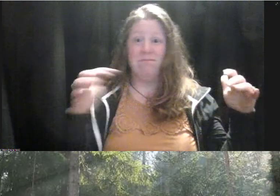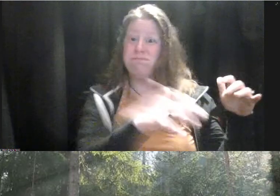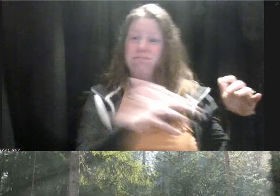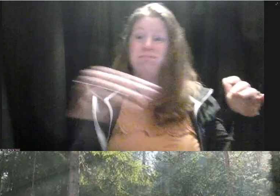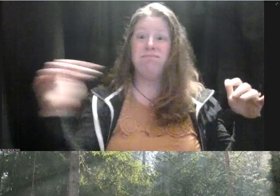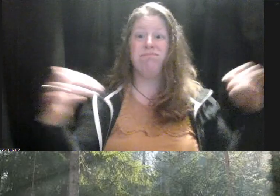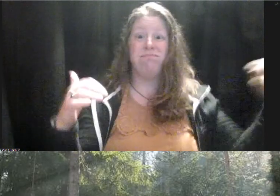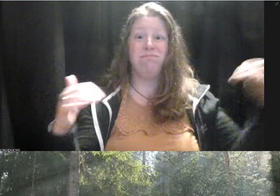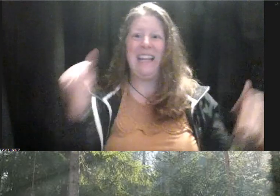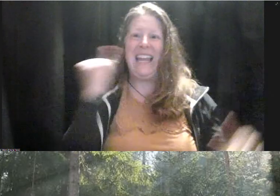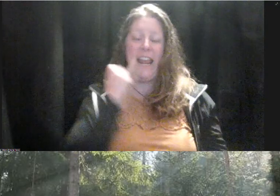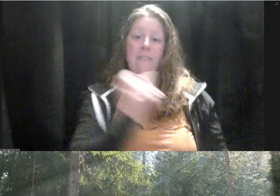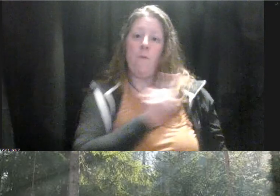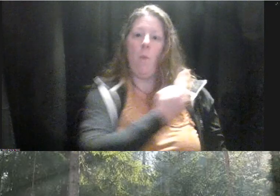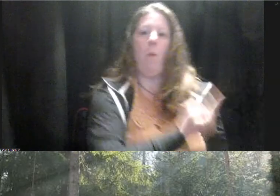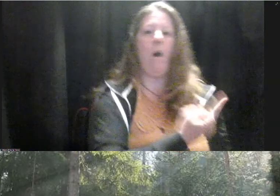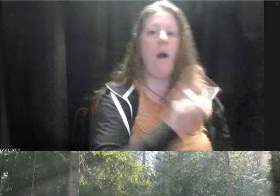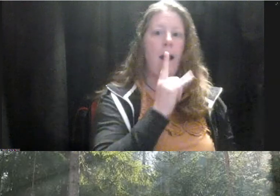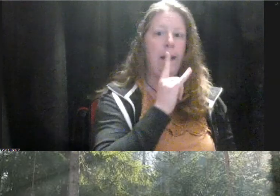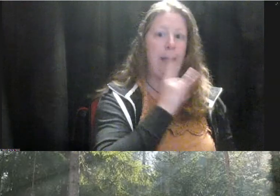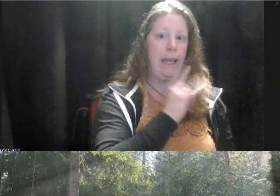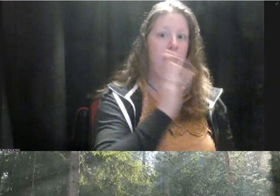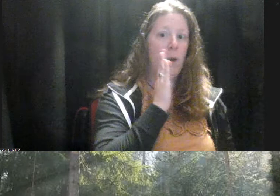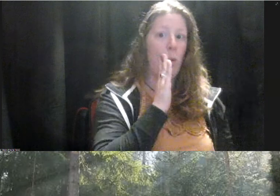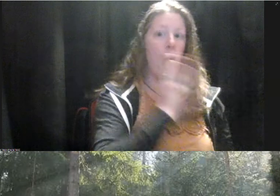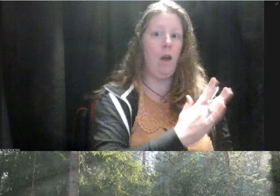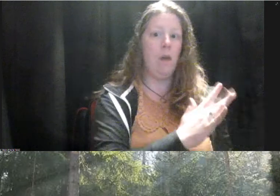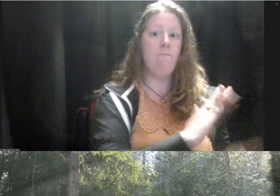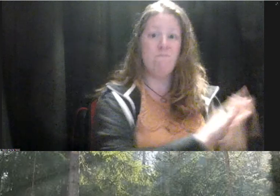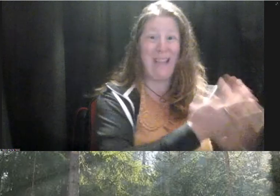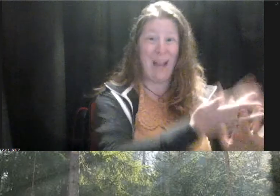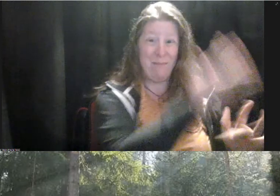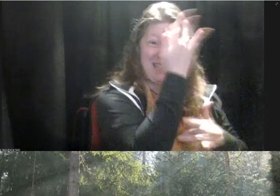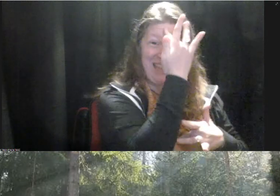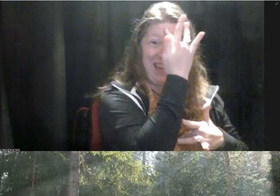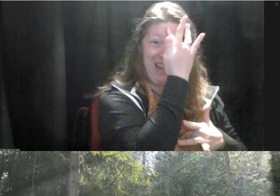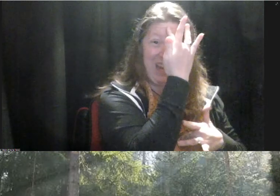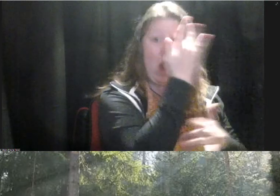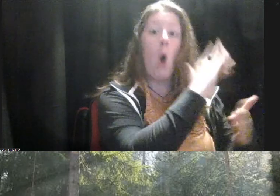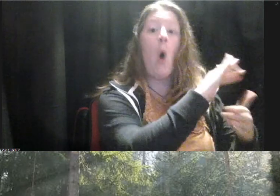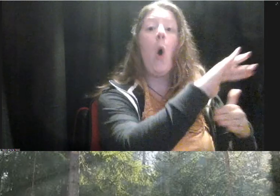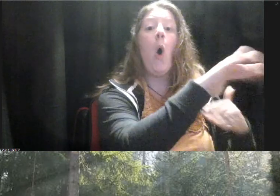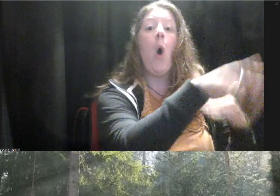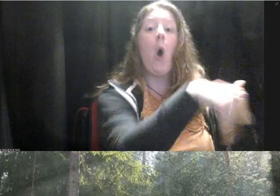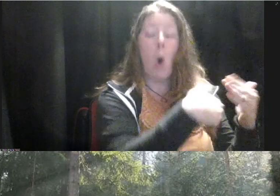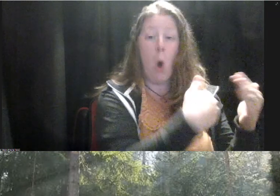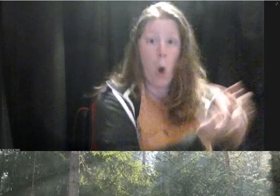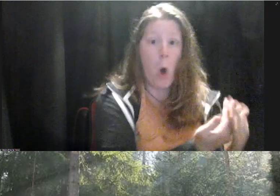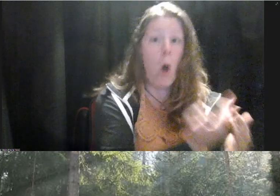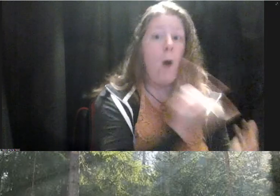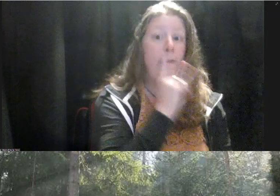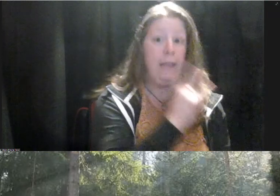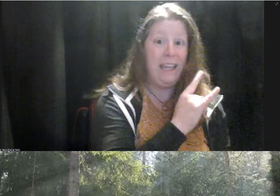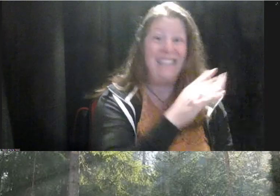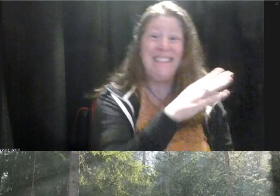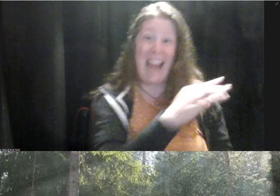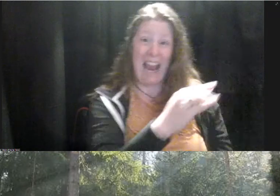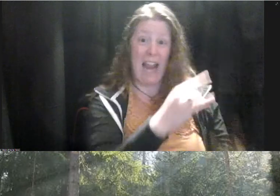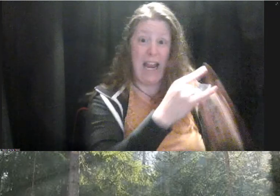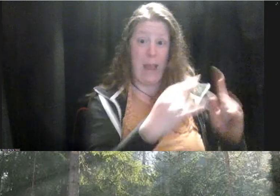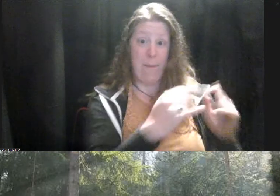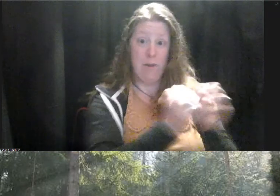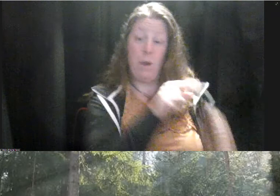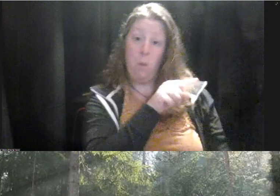many of our families are coming together. And if one kid is sick, all of